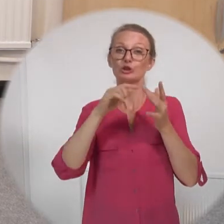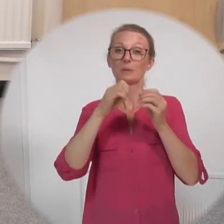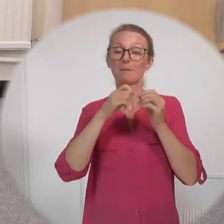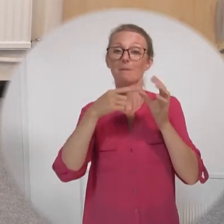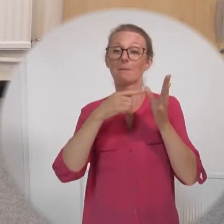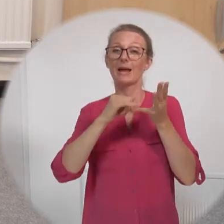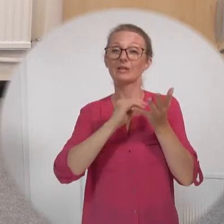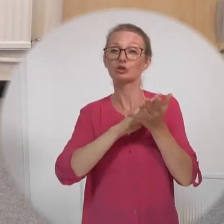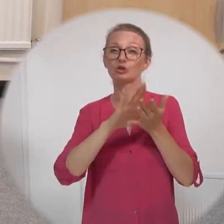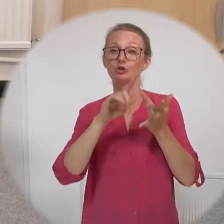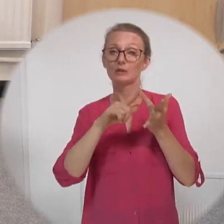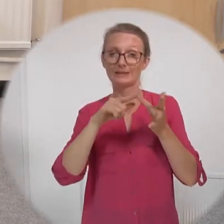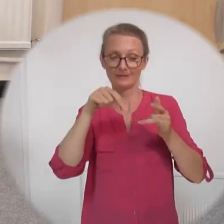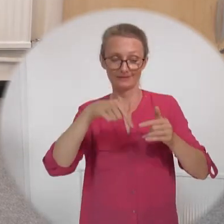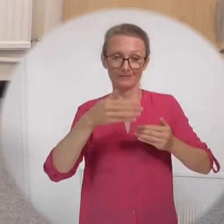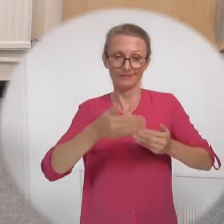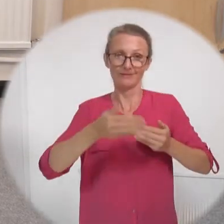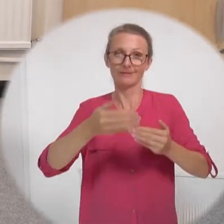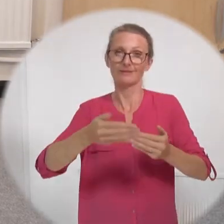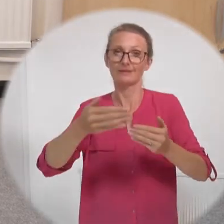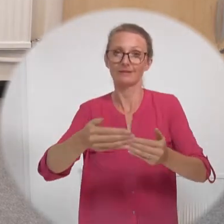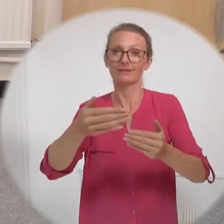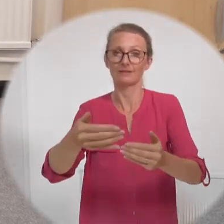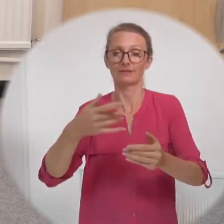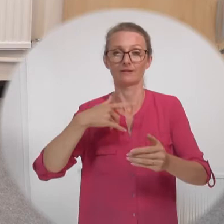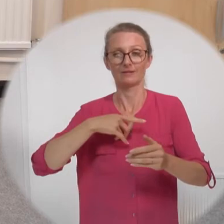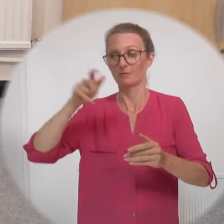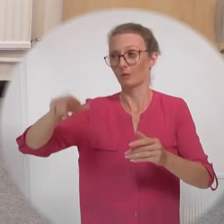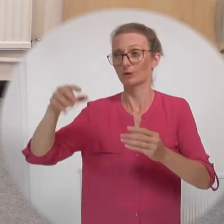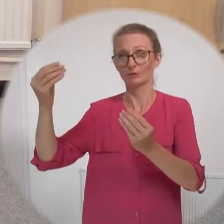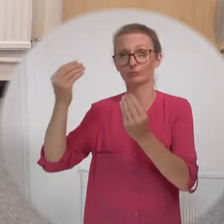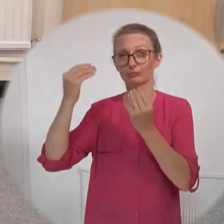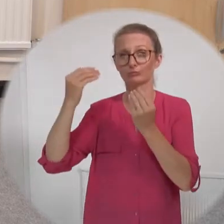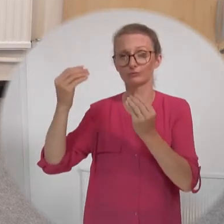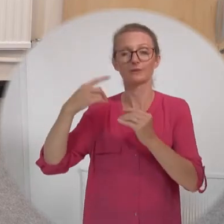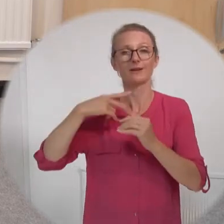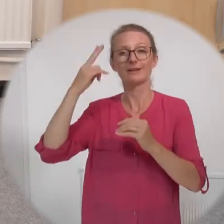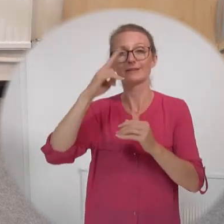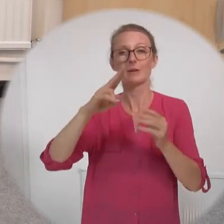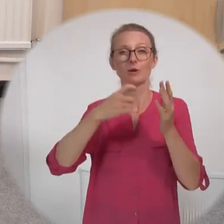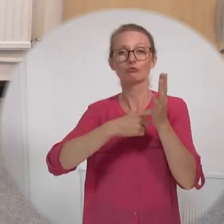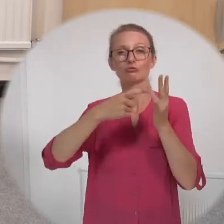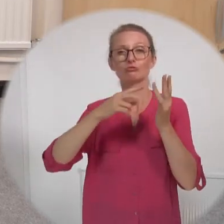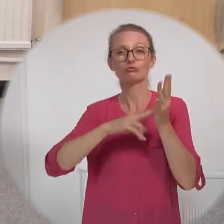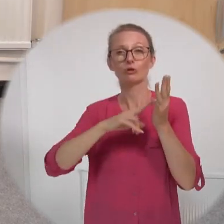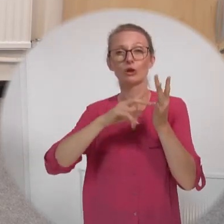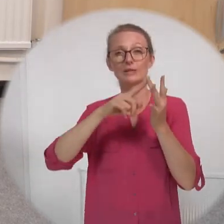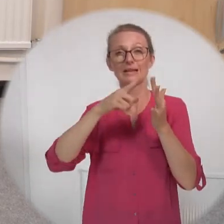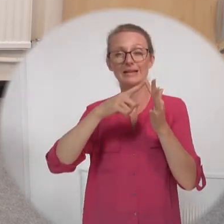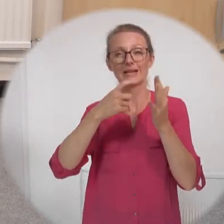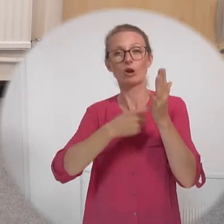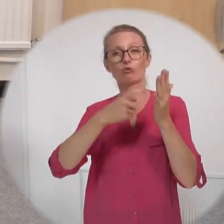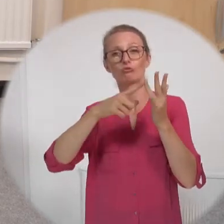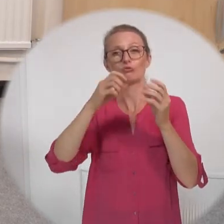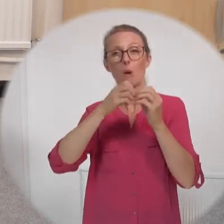Chi instructor who passed a few years ago, called Ronnie Robinson. So thanks, Ronnie. That's